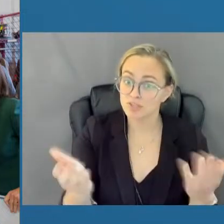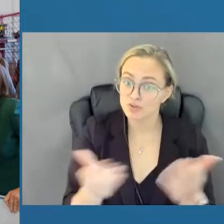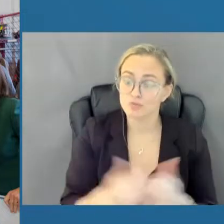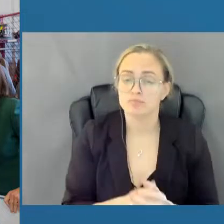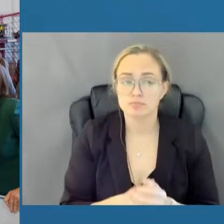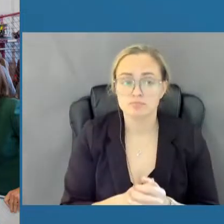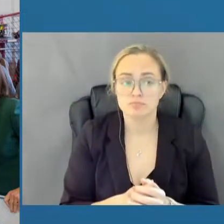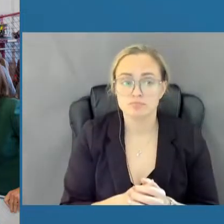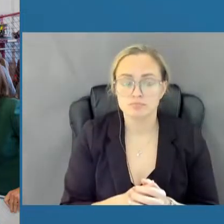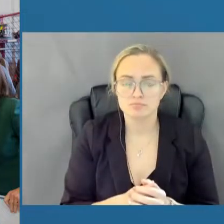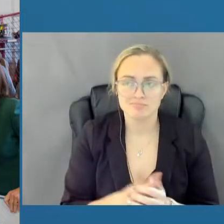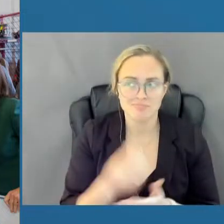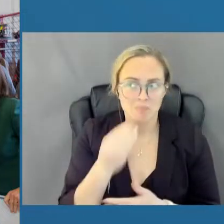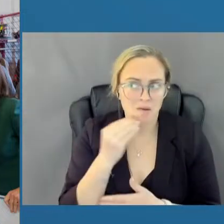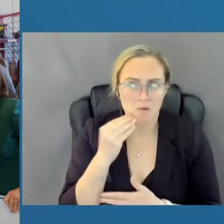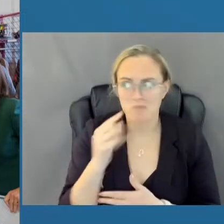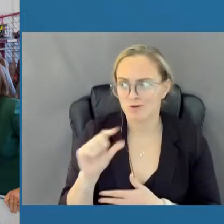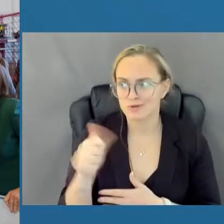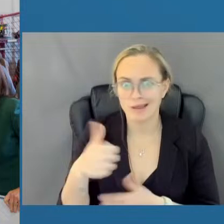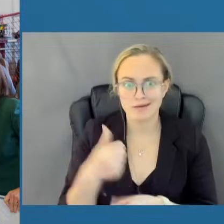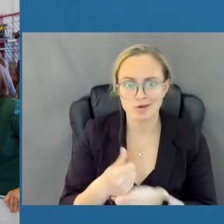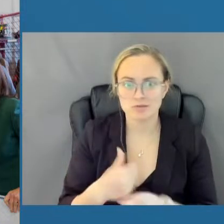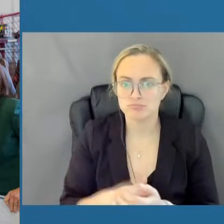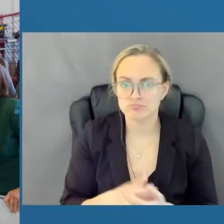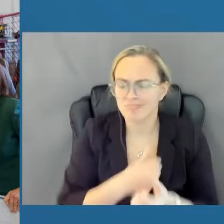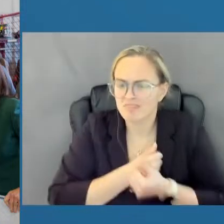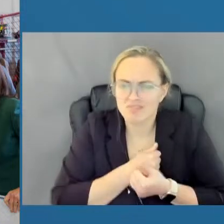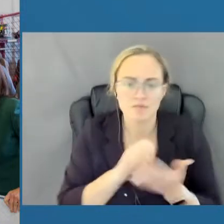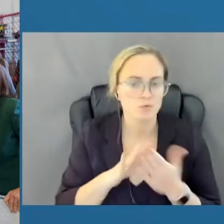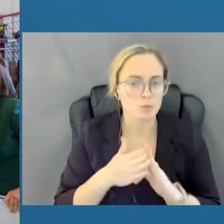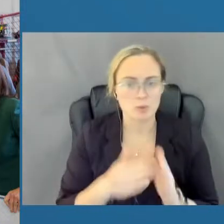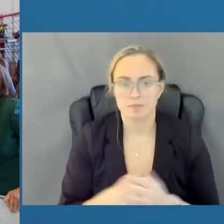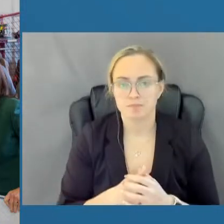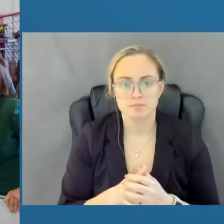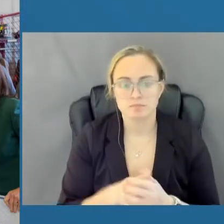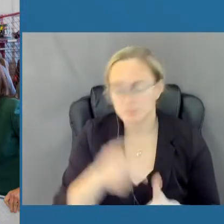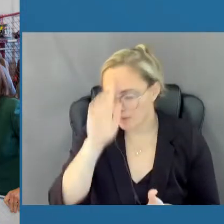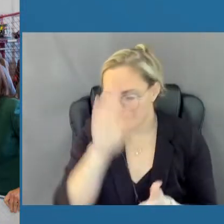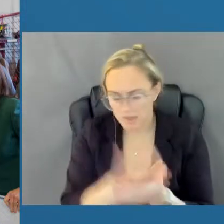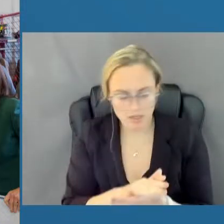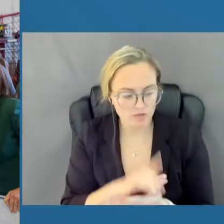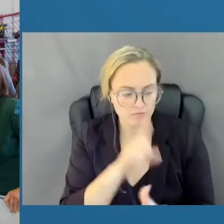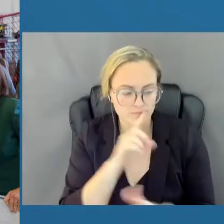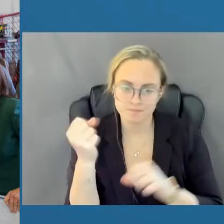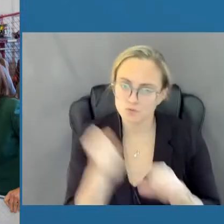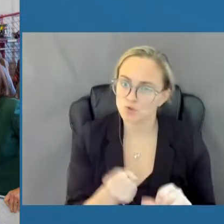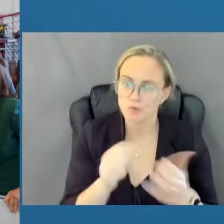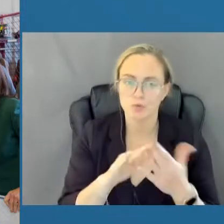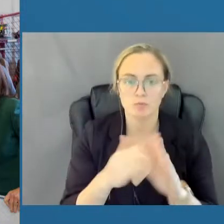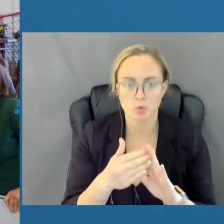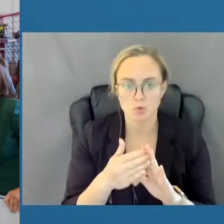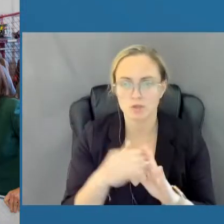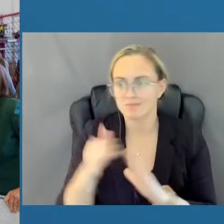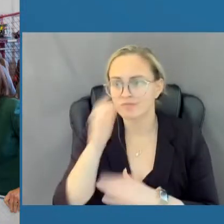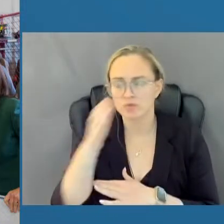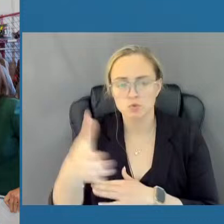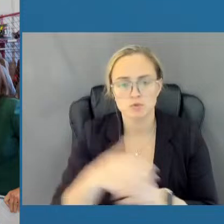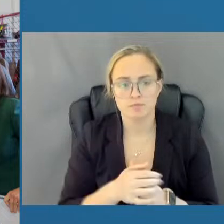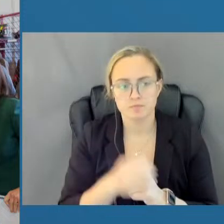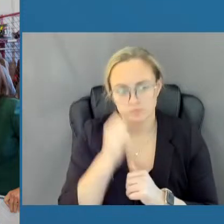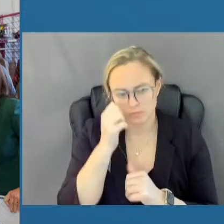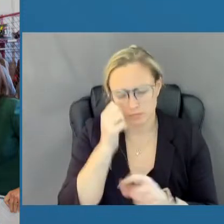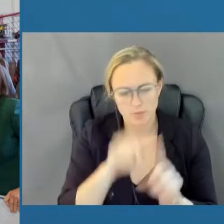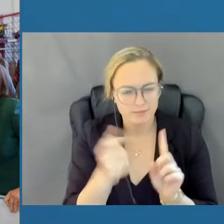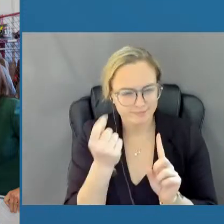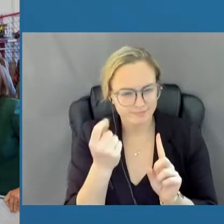my home for more than 10 years. I love this community, and I believe deeply in this community and its future. But like many